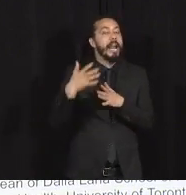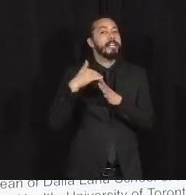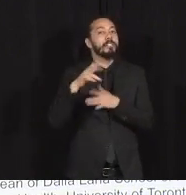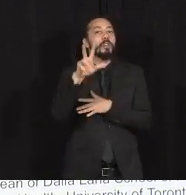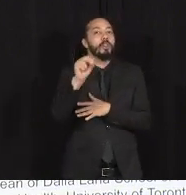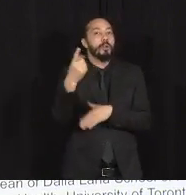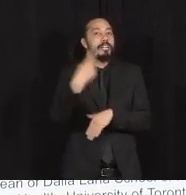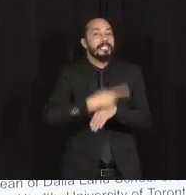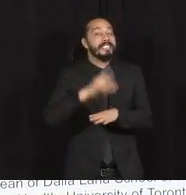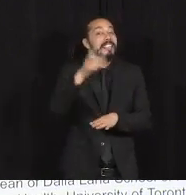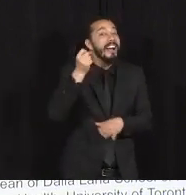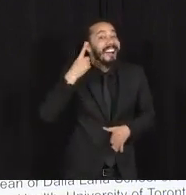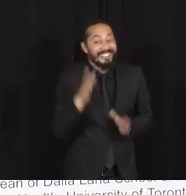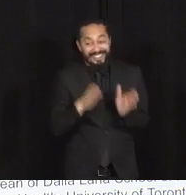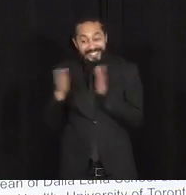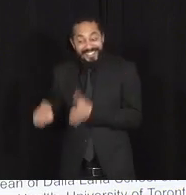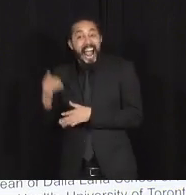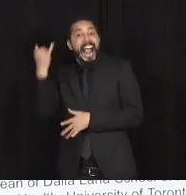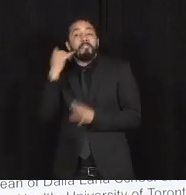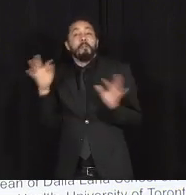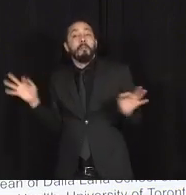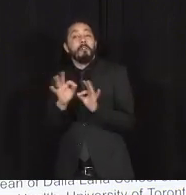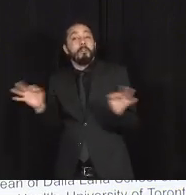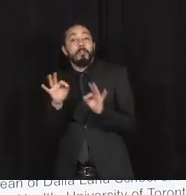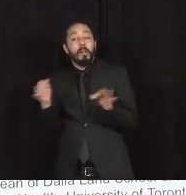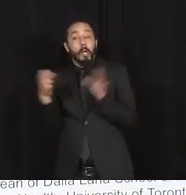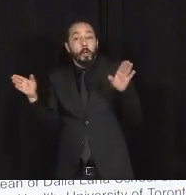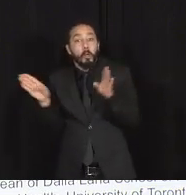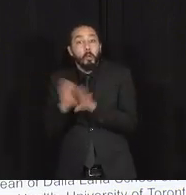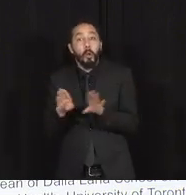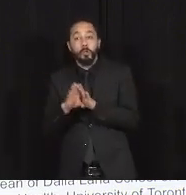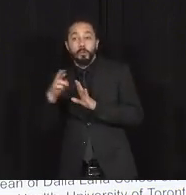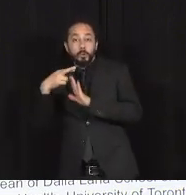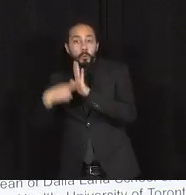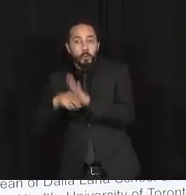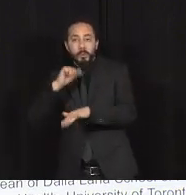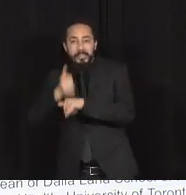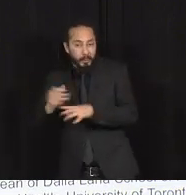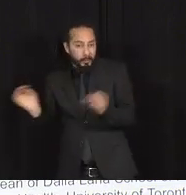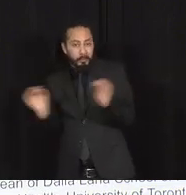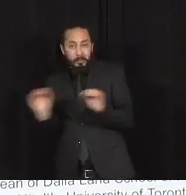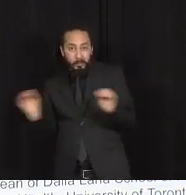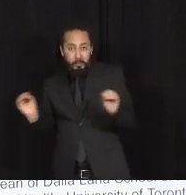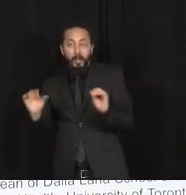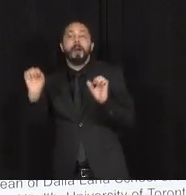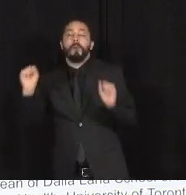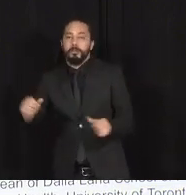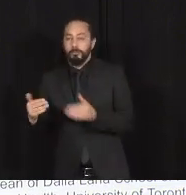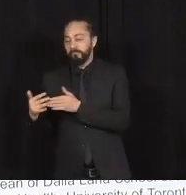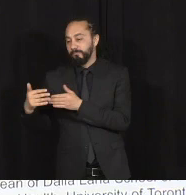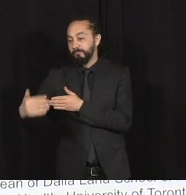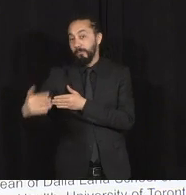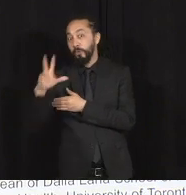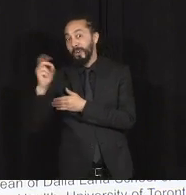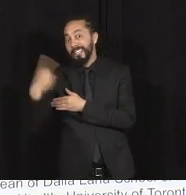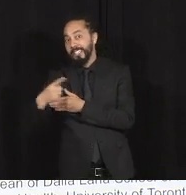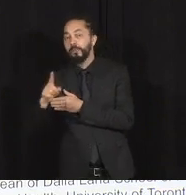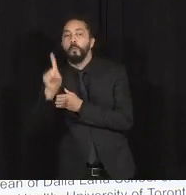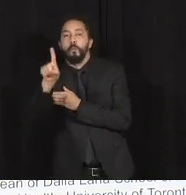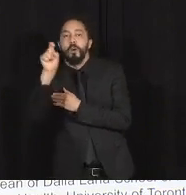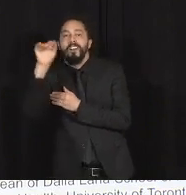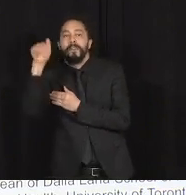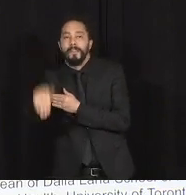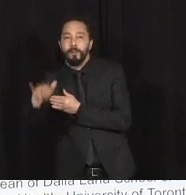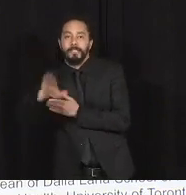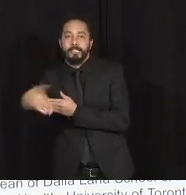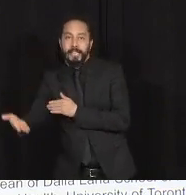the initial measures. And I talk about what this case would be like had we not taken measures, because I think it's important to convey the seriousness of